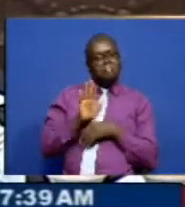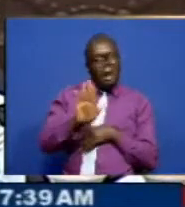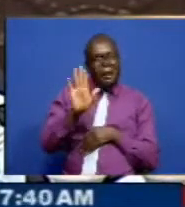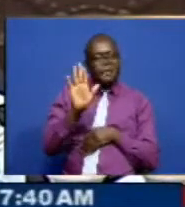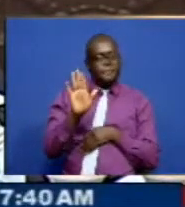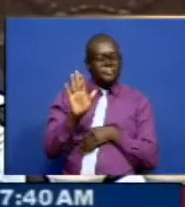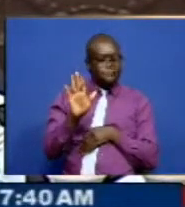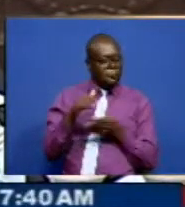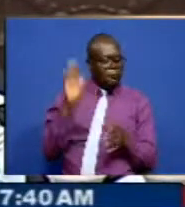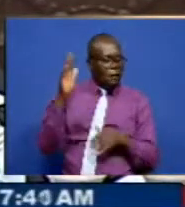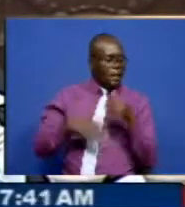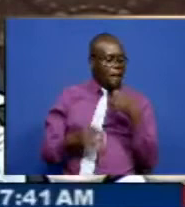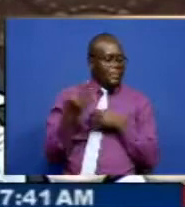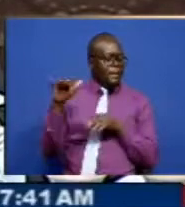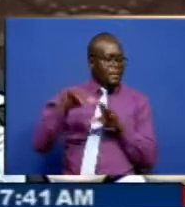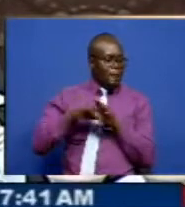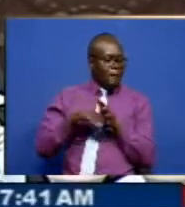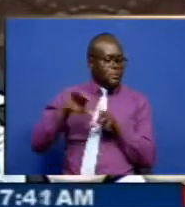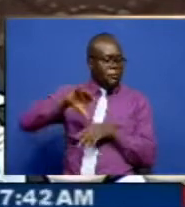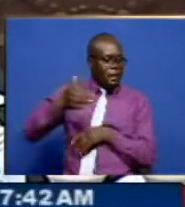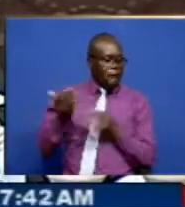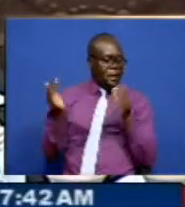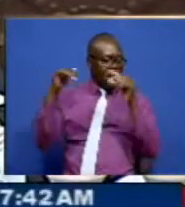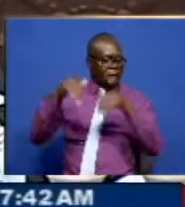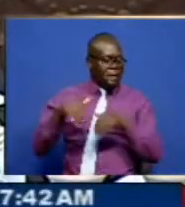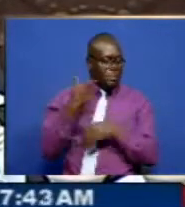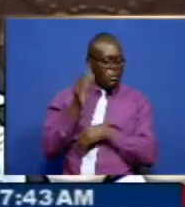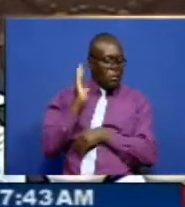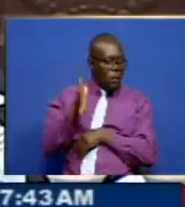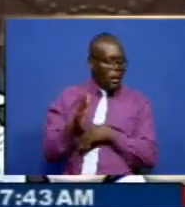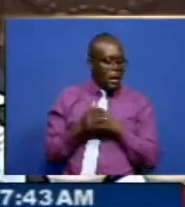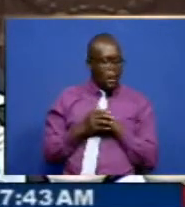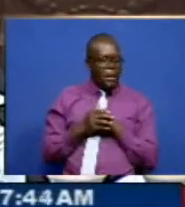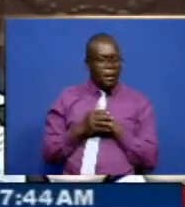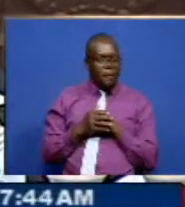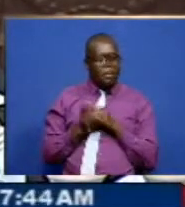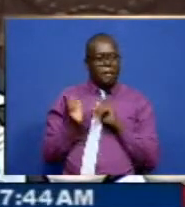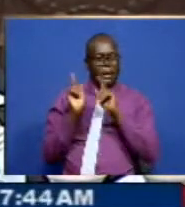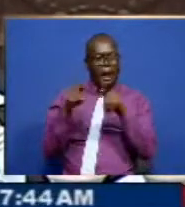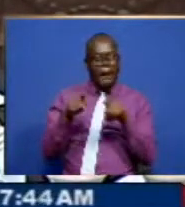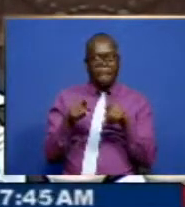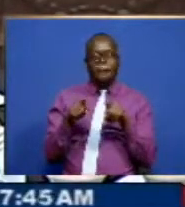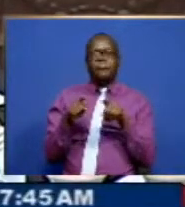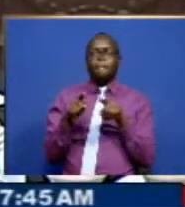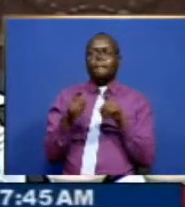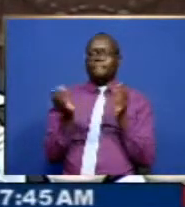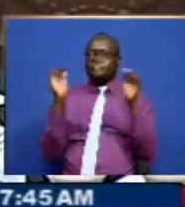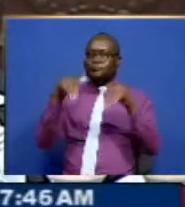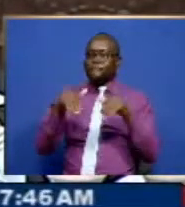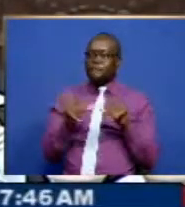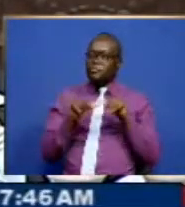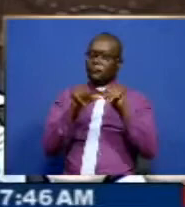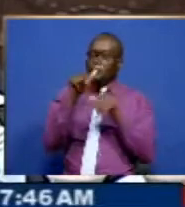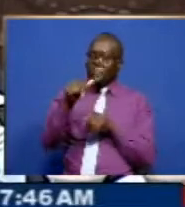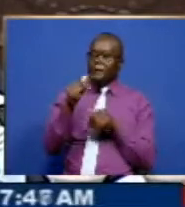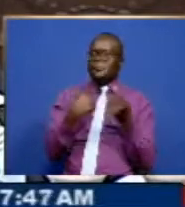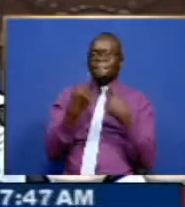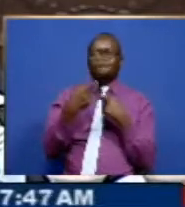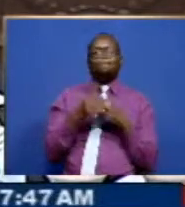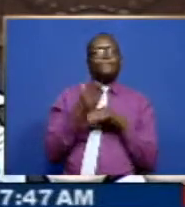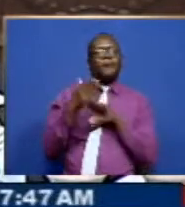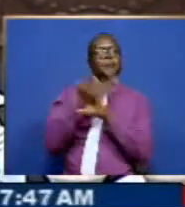of not more than 3 members of the County Assembly who would attend and represent the Assembly in the proceedings